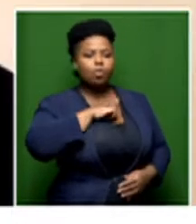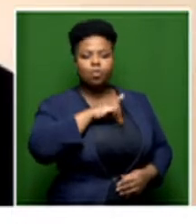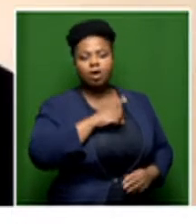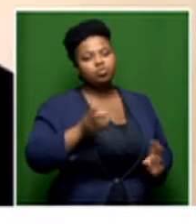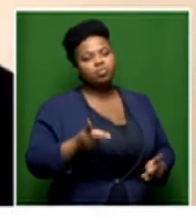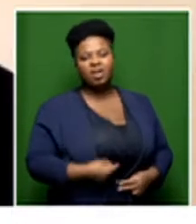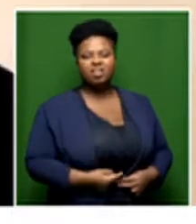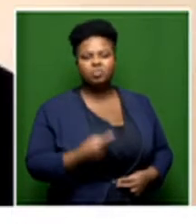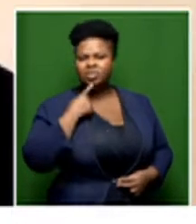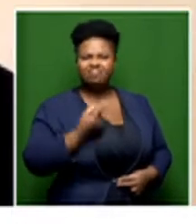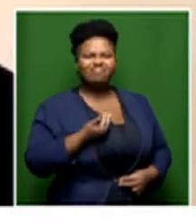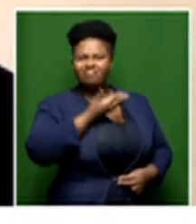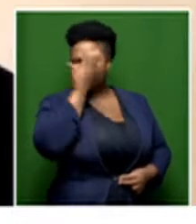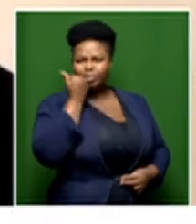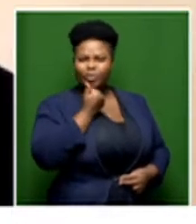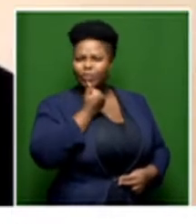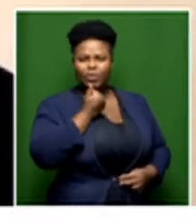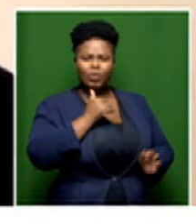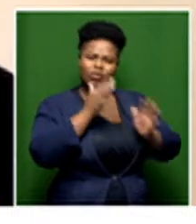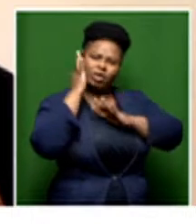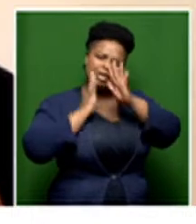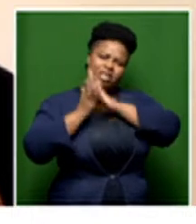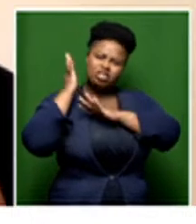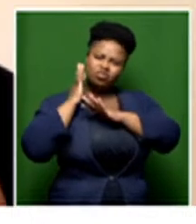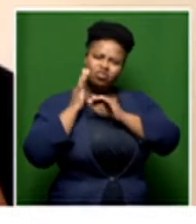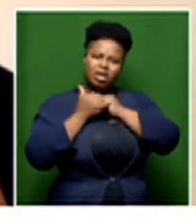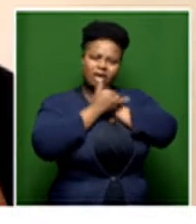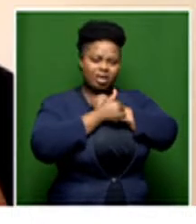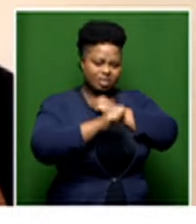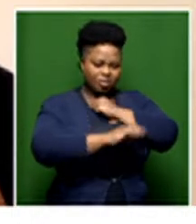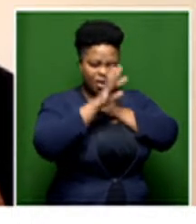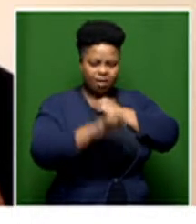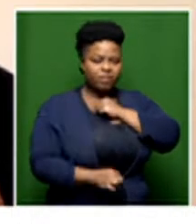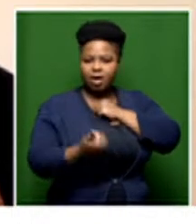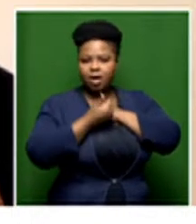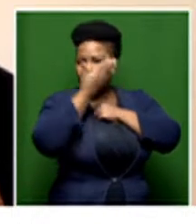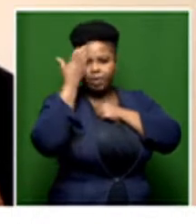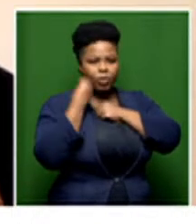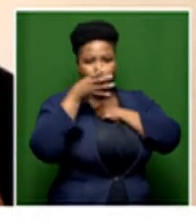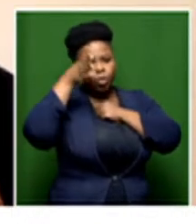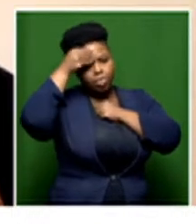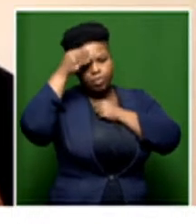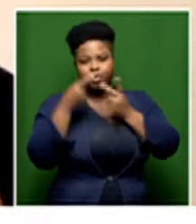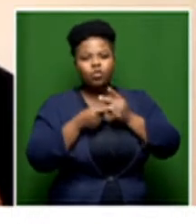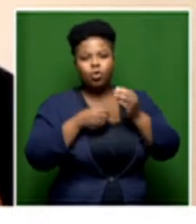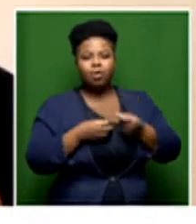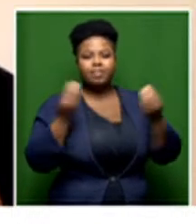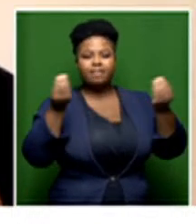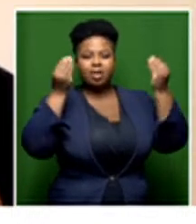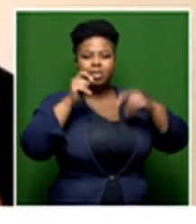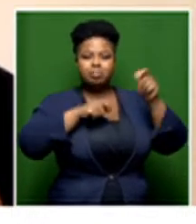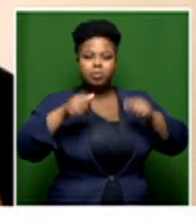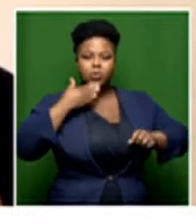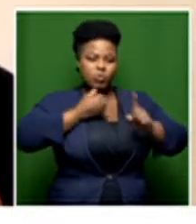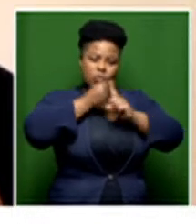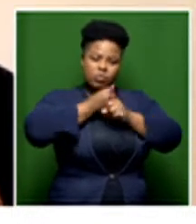fact that we don't know our history in this country, that we don't know our icons. Very